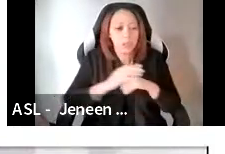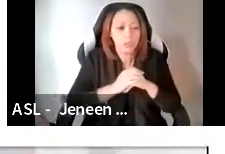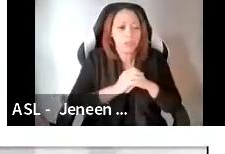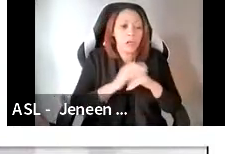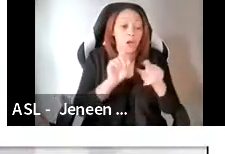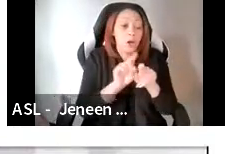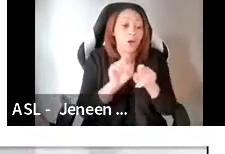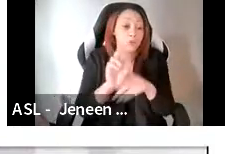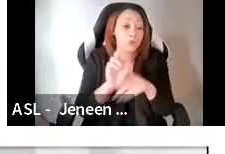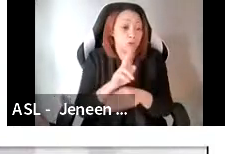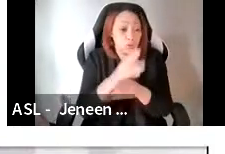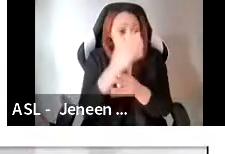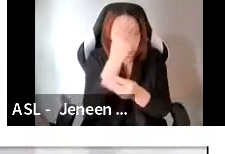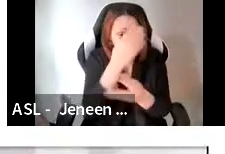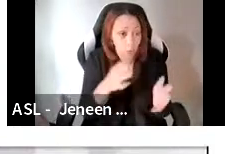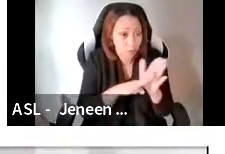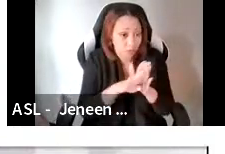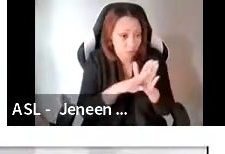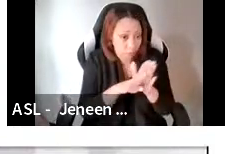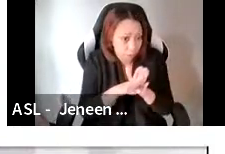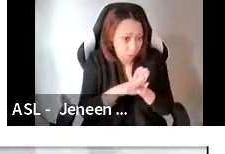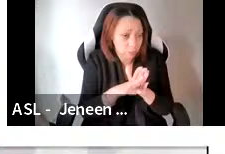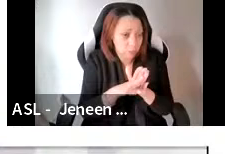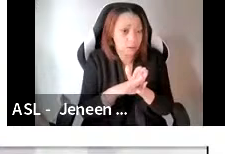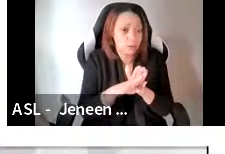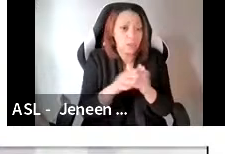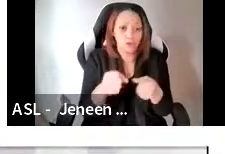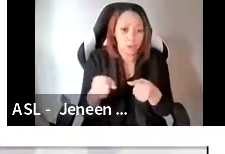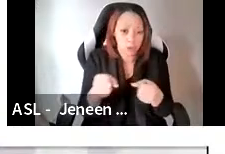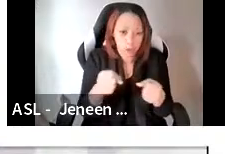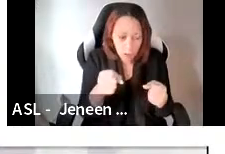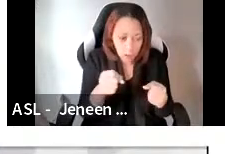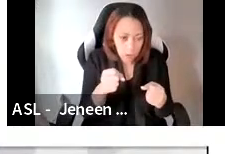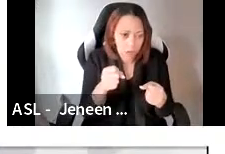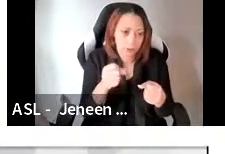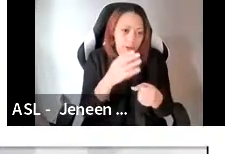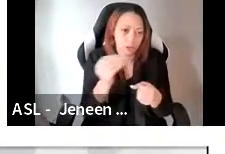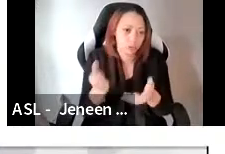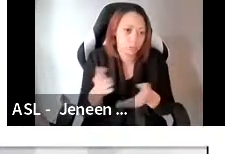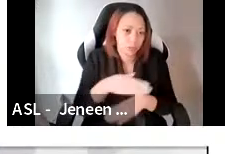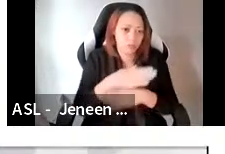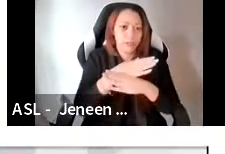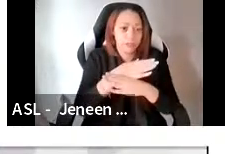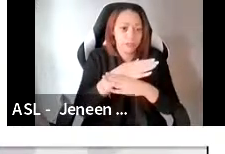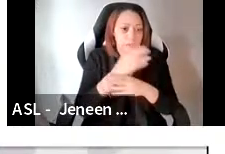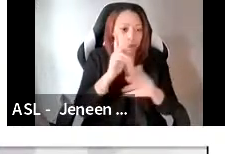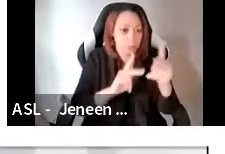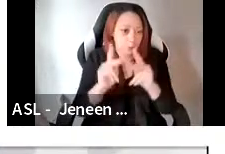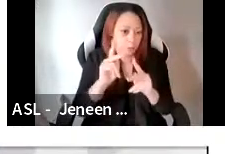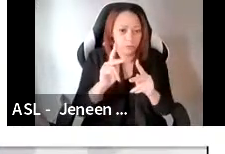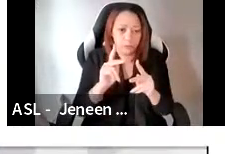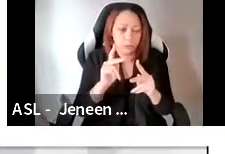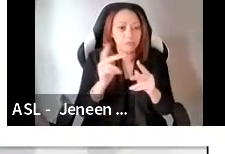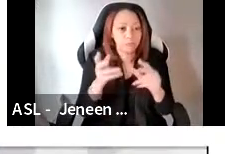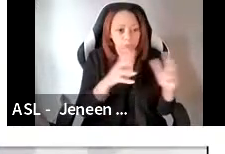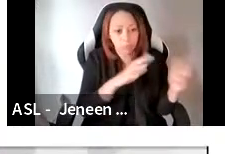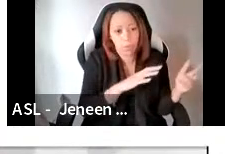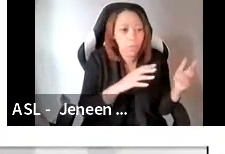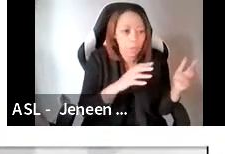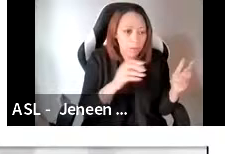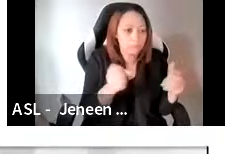to inform the development of strategies to prevent displacement. It will also